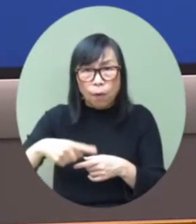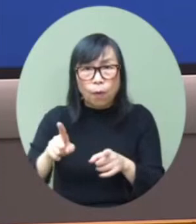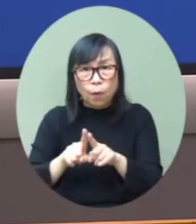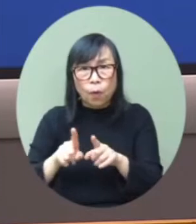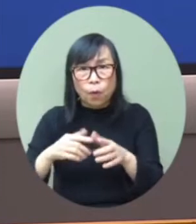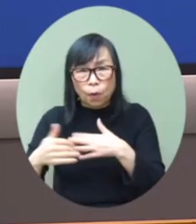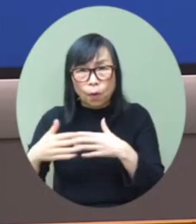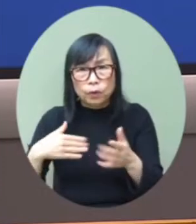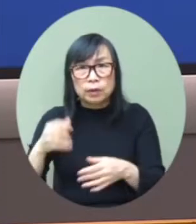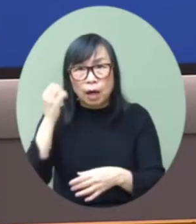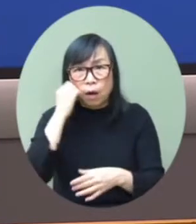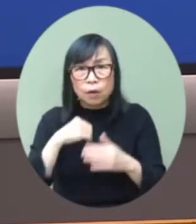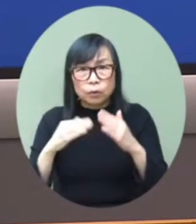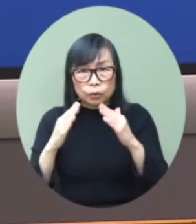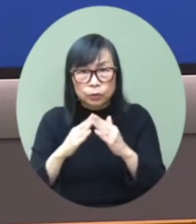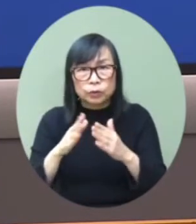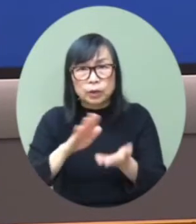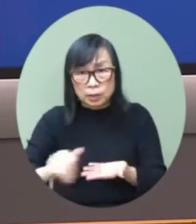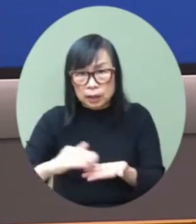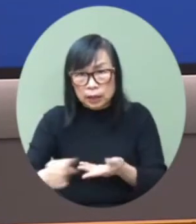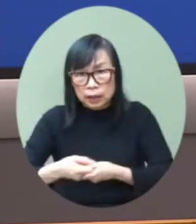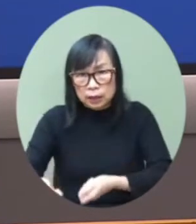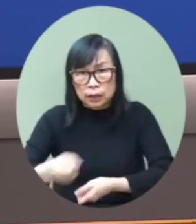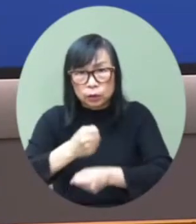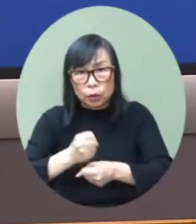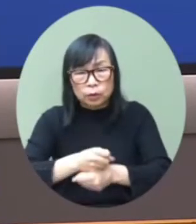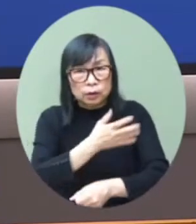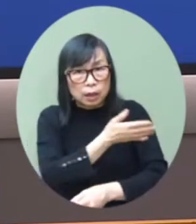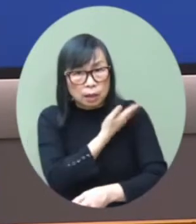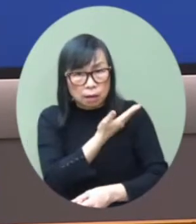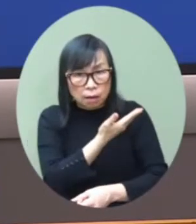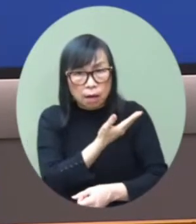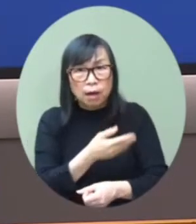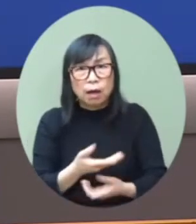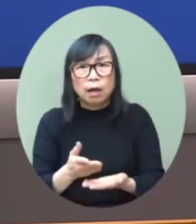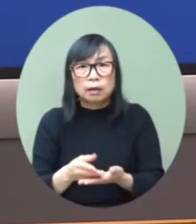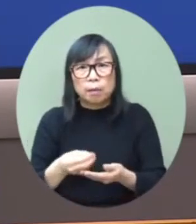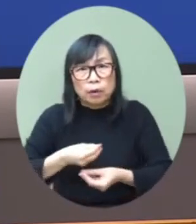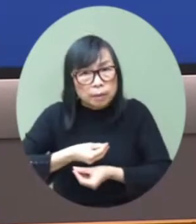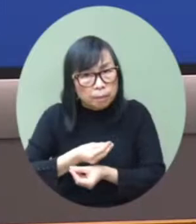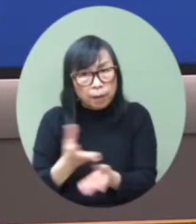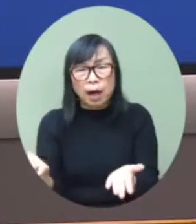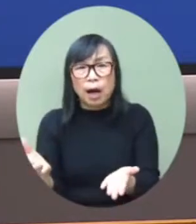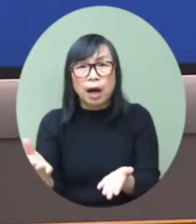an environment that is of a high exposure level as well as high risk.